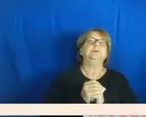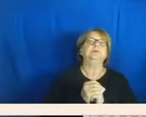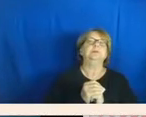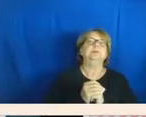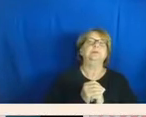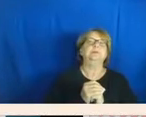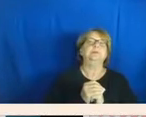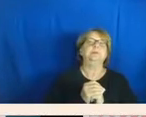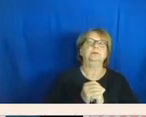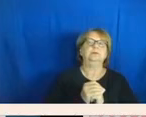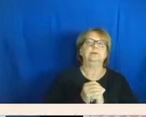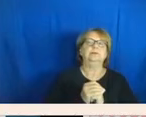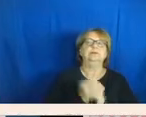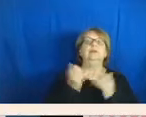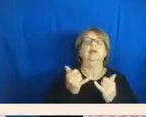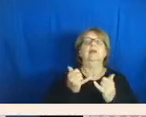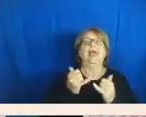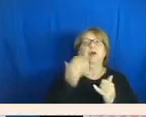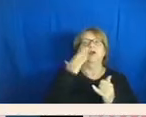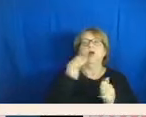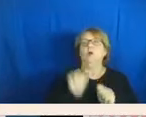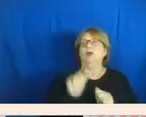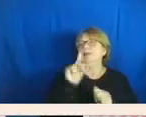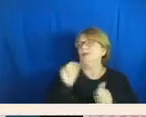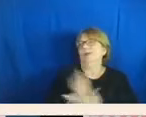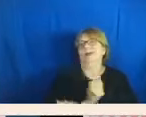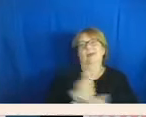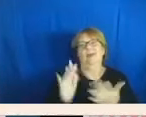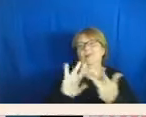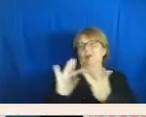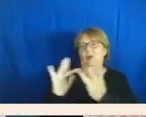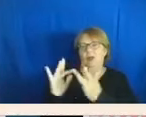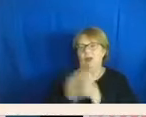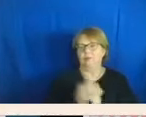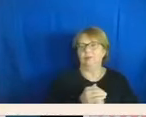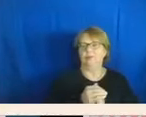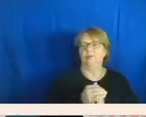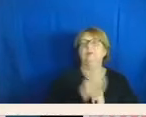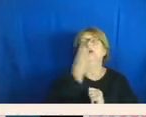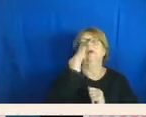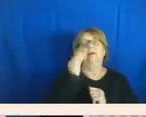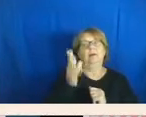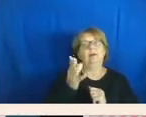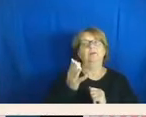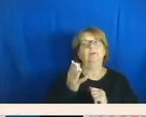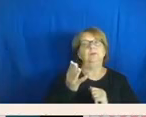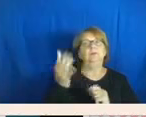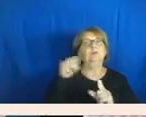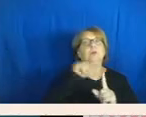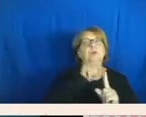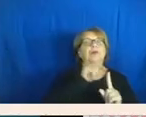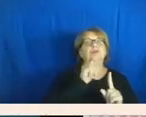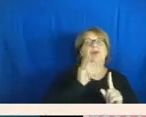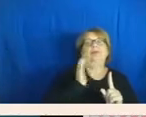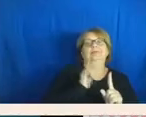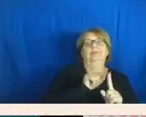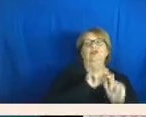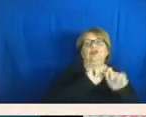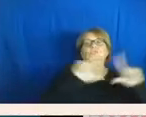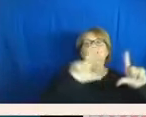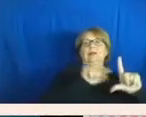Now we know we can do everything online. And I'm going to tell you one thing too, going back to the earlier screen. If you just type in